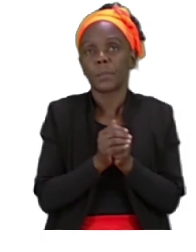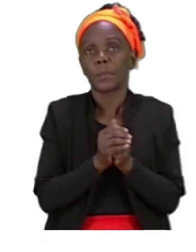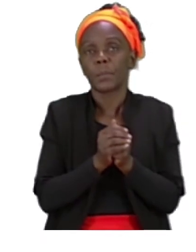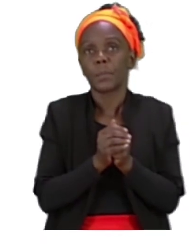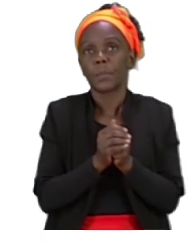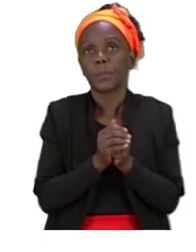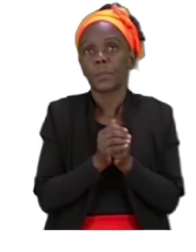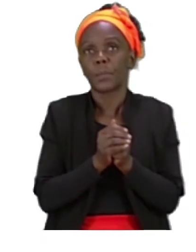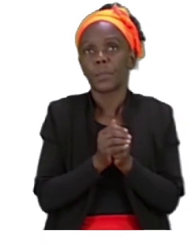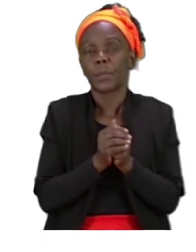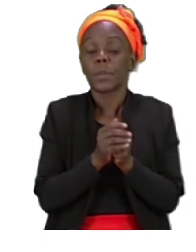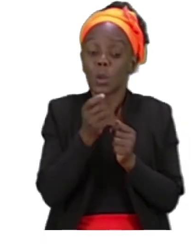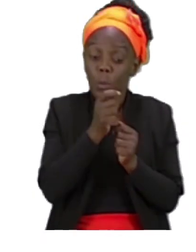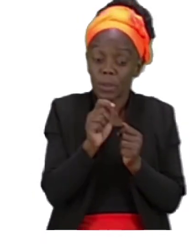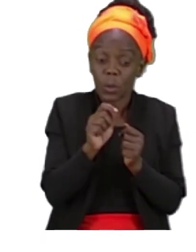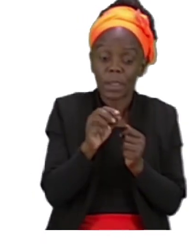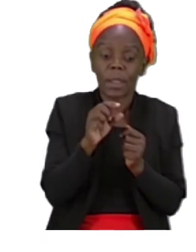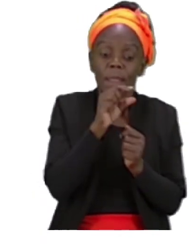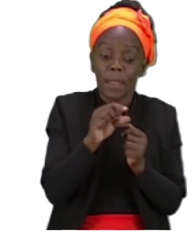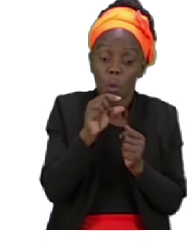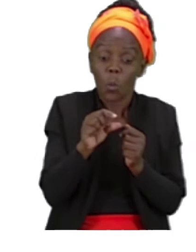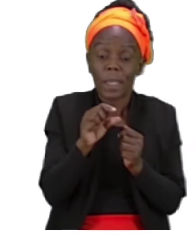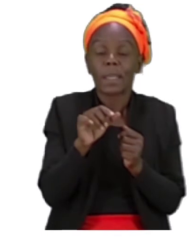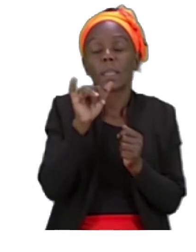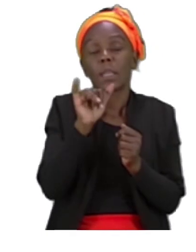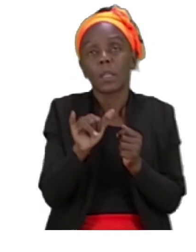write the word yours.